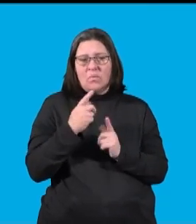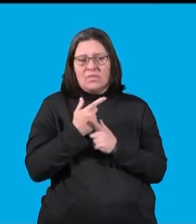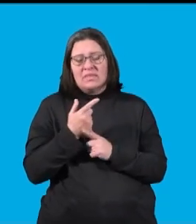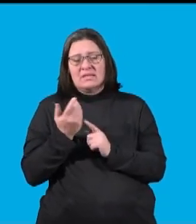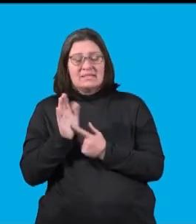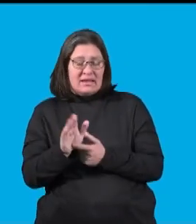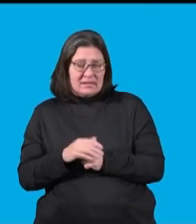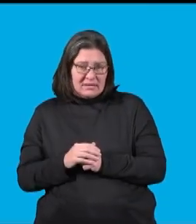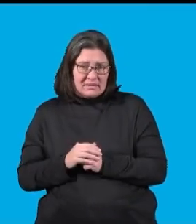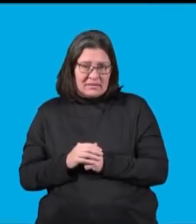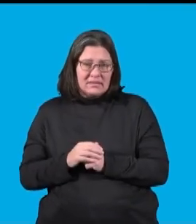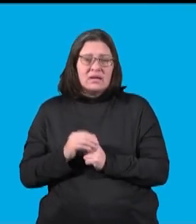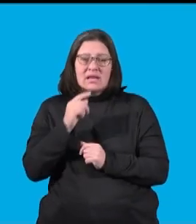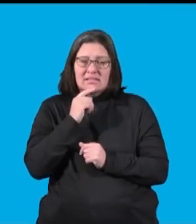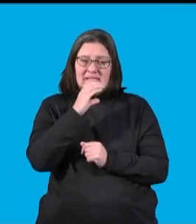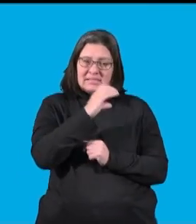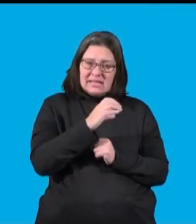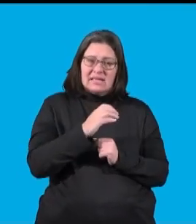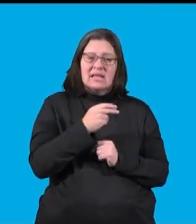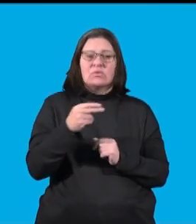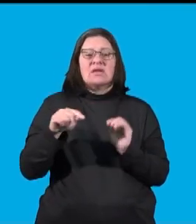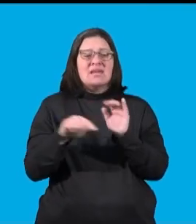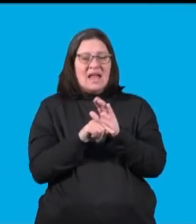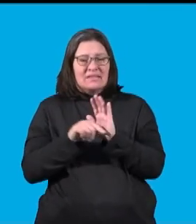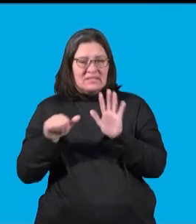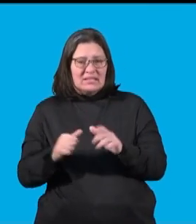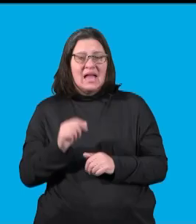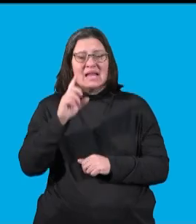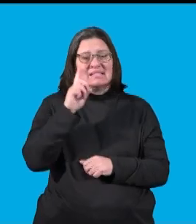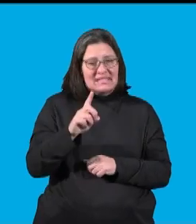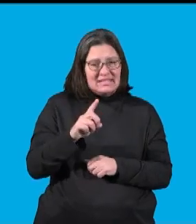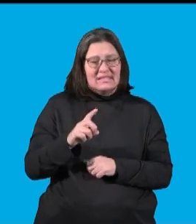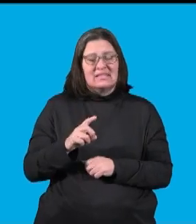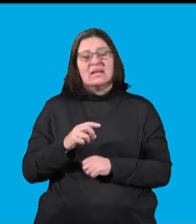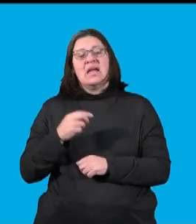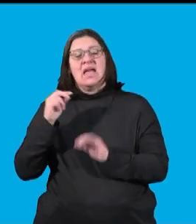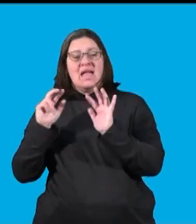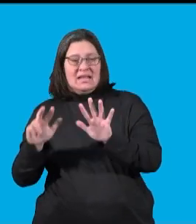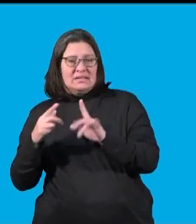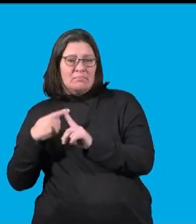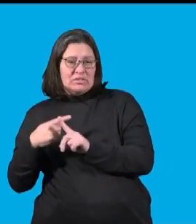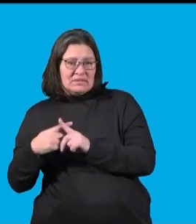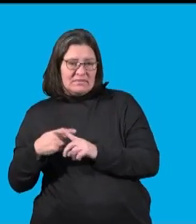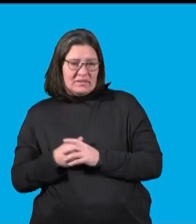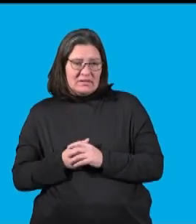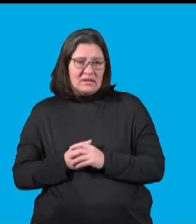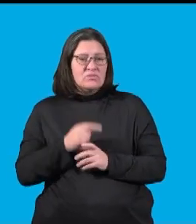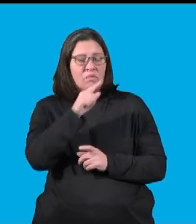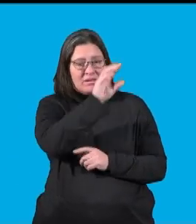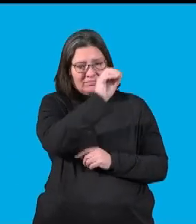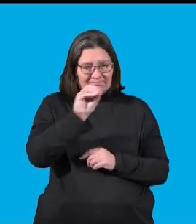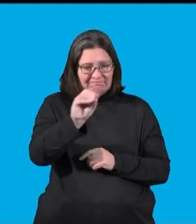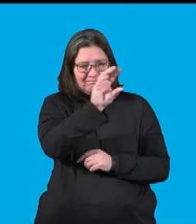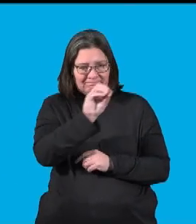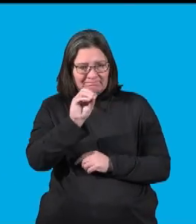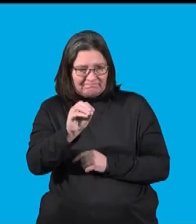sign. C is equal to negative 6 and D is equal to 8. Positive 8, the positive